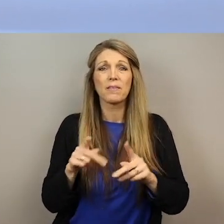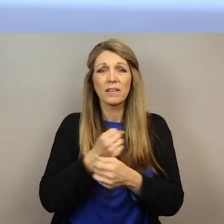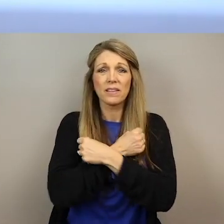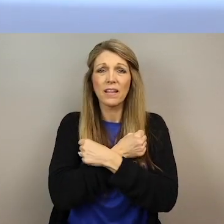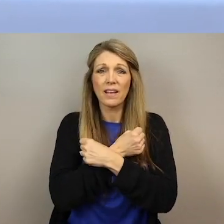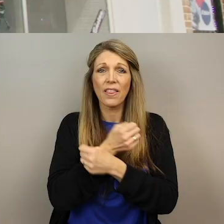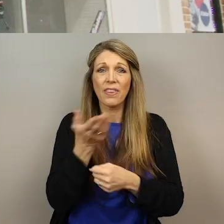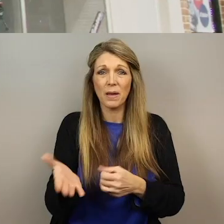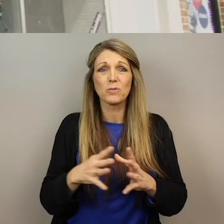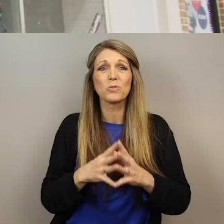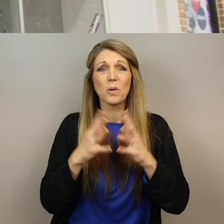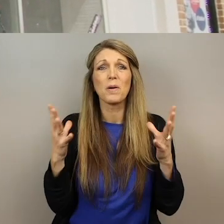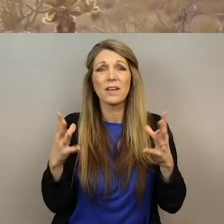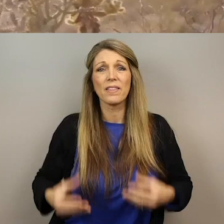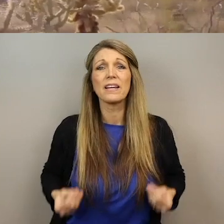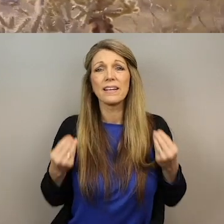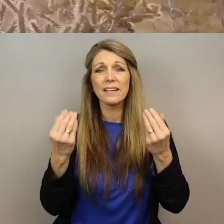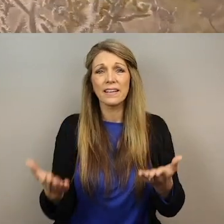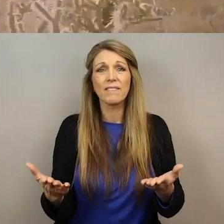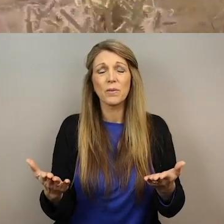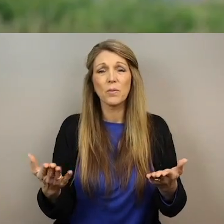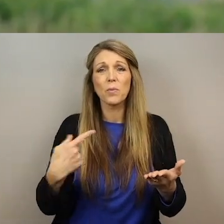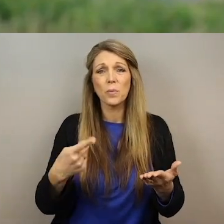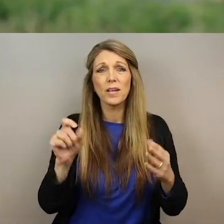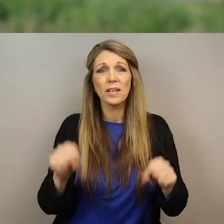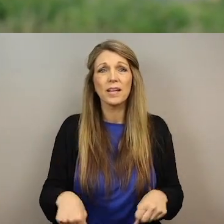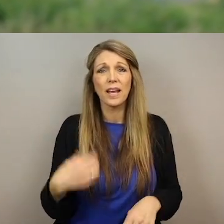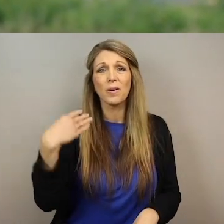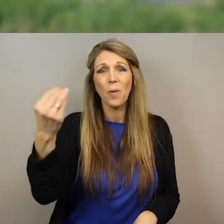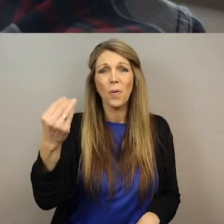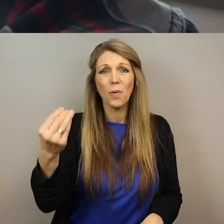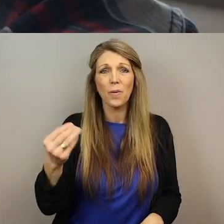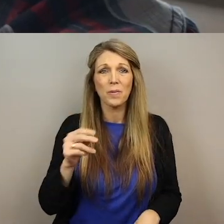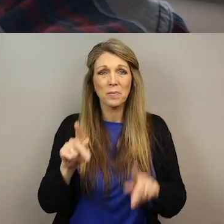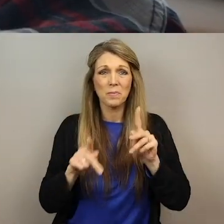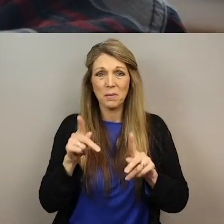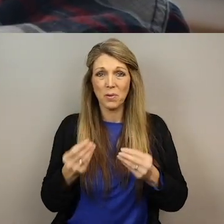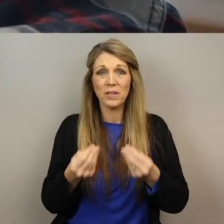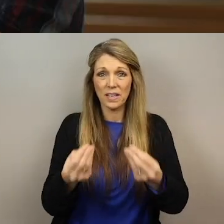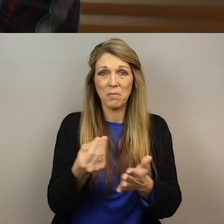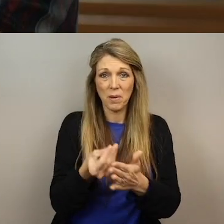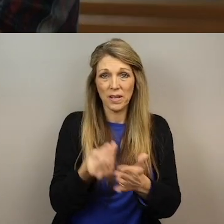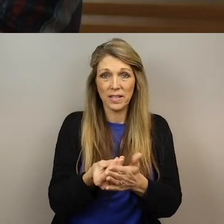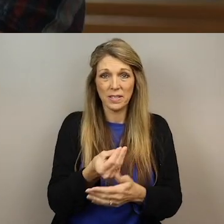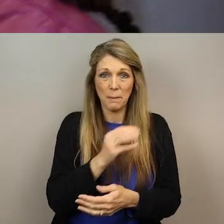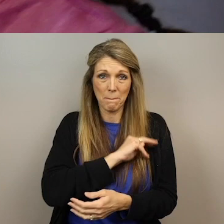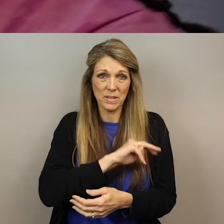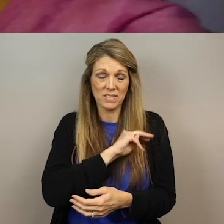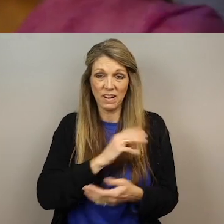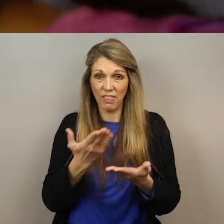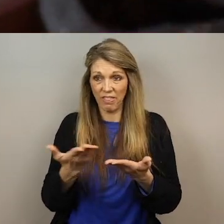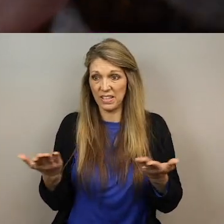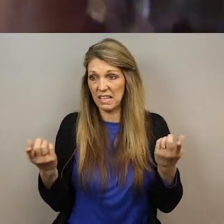who love them so much, they give so that we can go. When people give to missions, things happen.